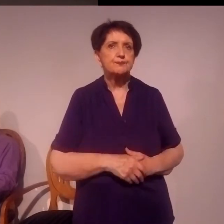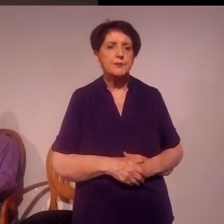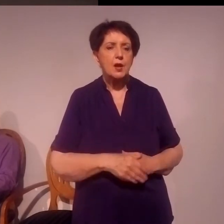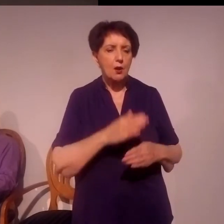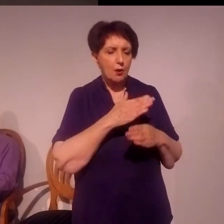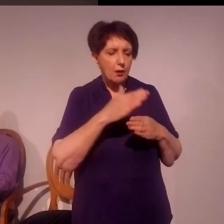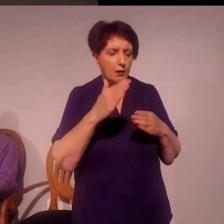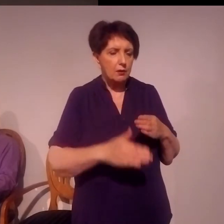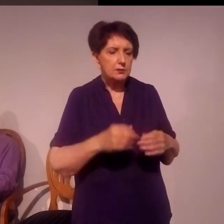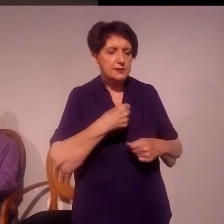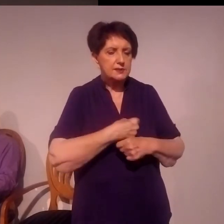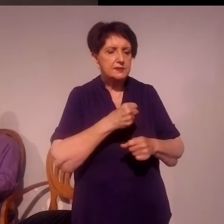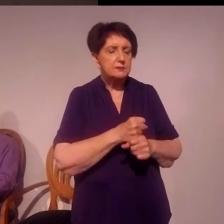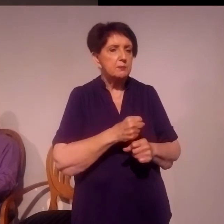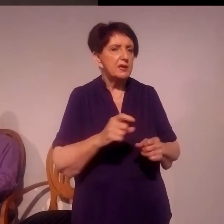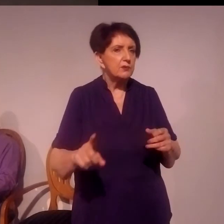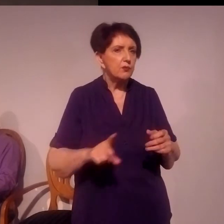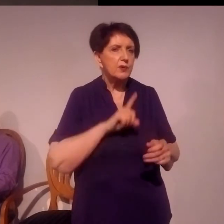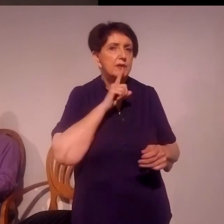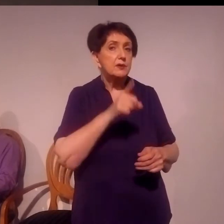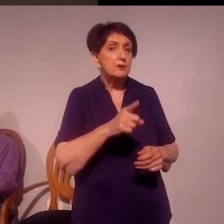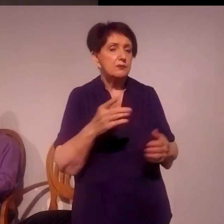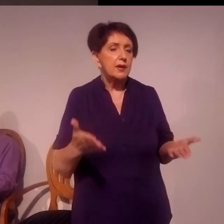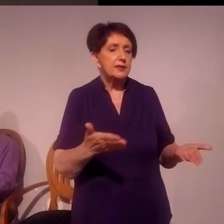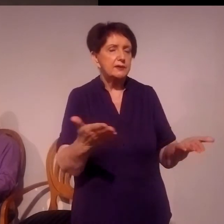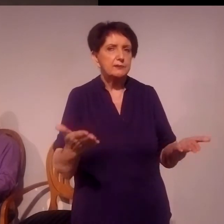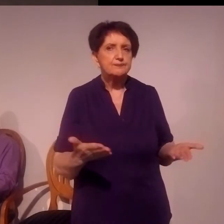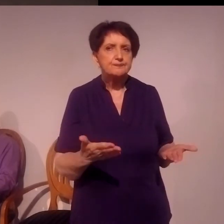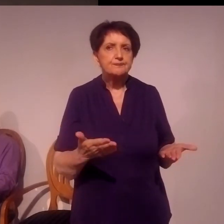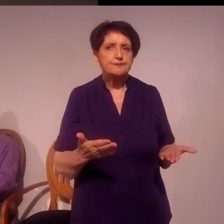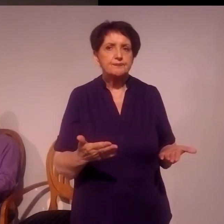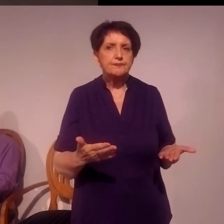Wholeness is made manifest.